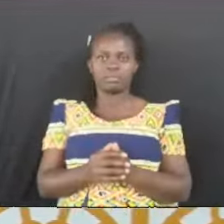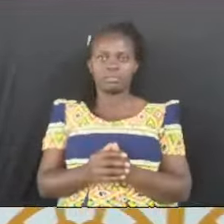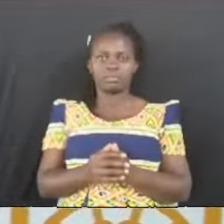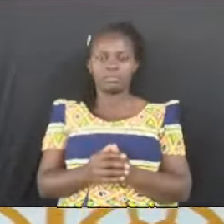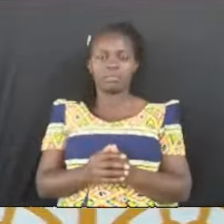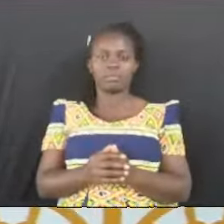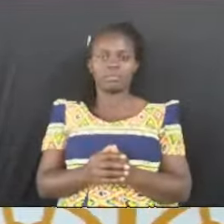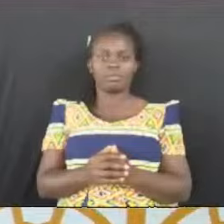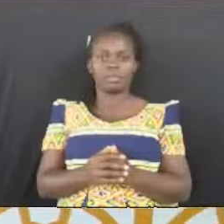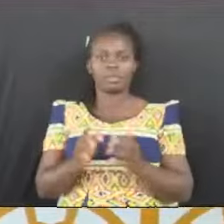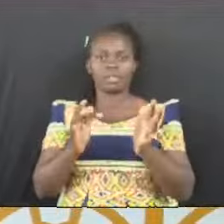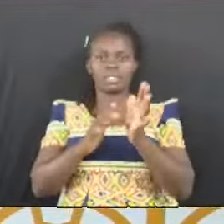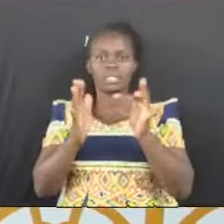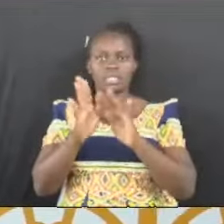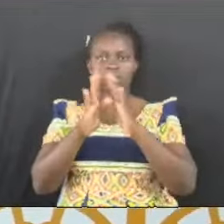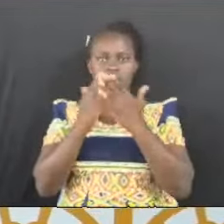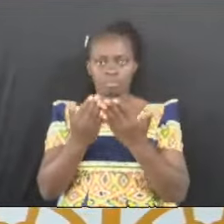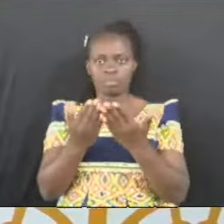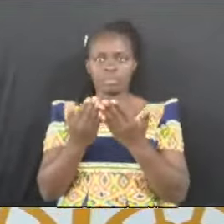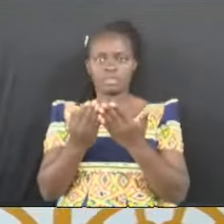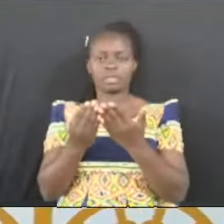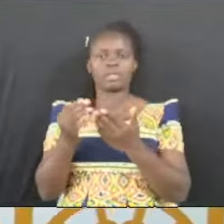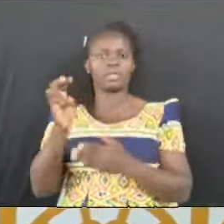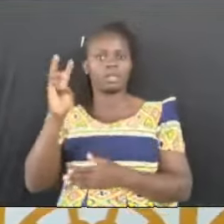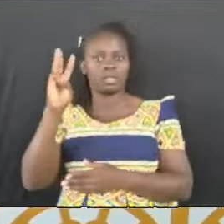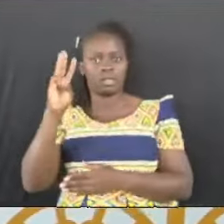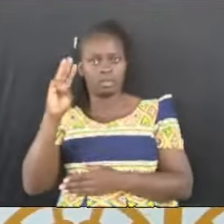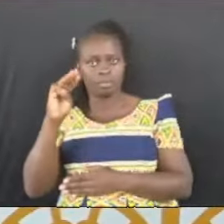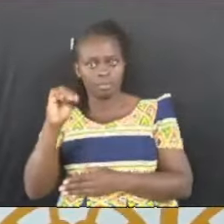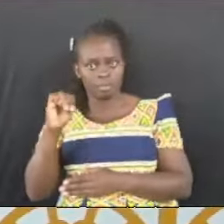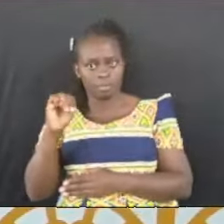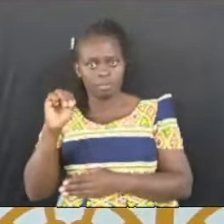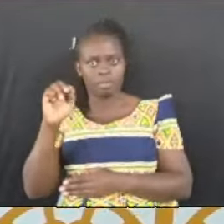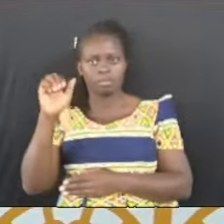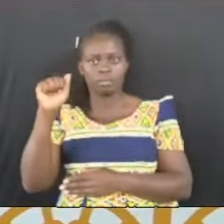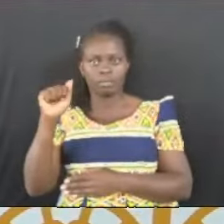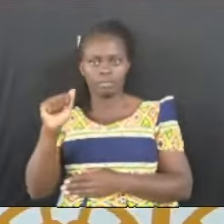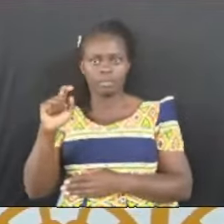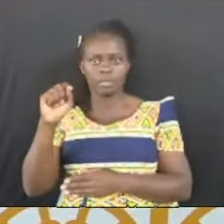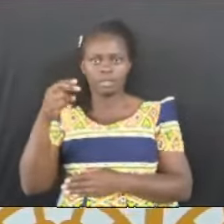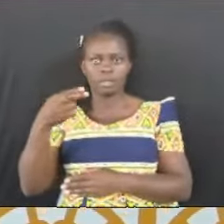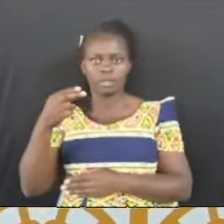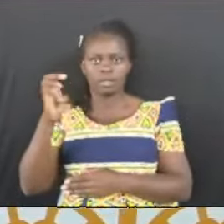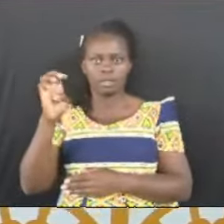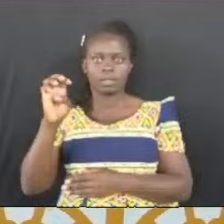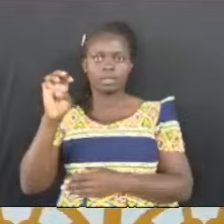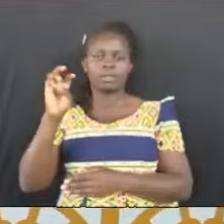Matthew begins how? With the name Jesus Christ,